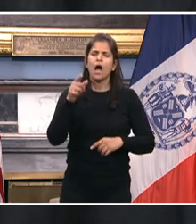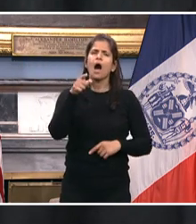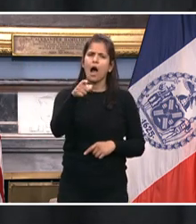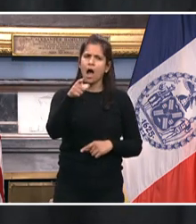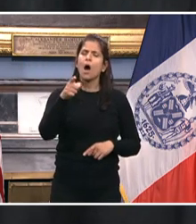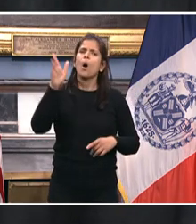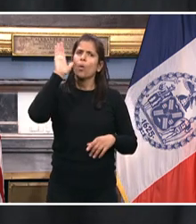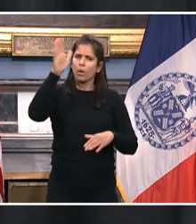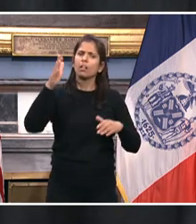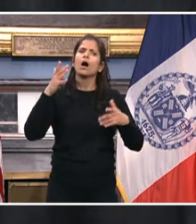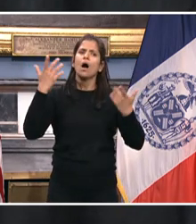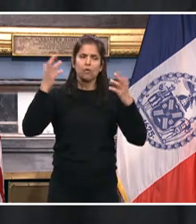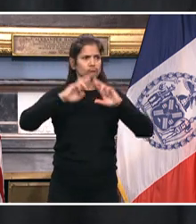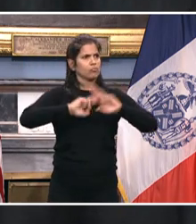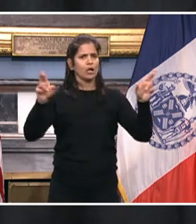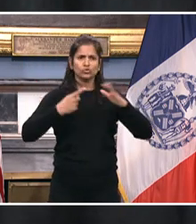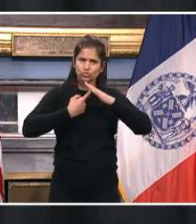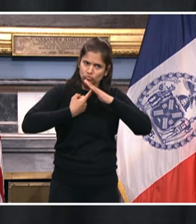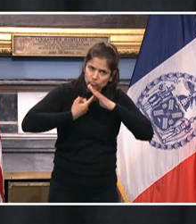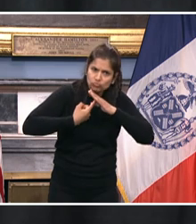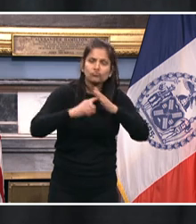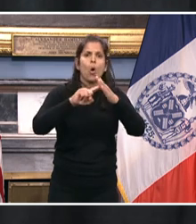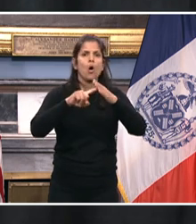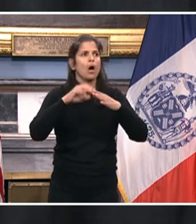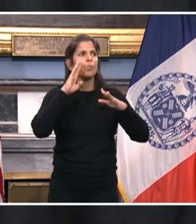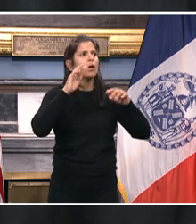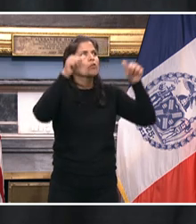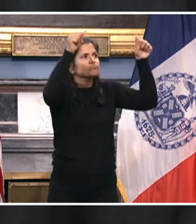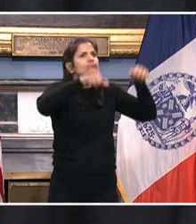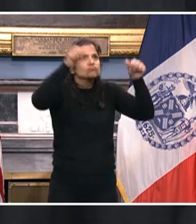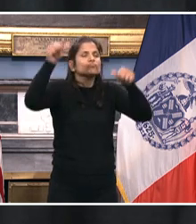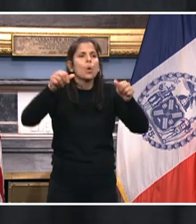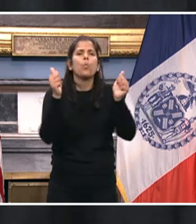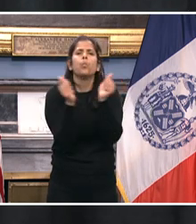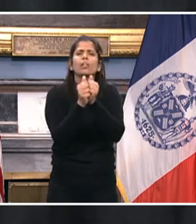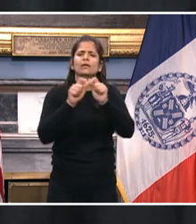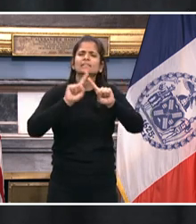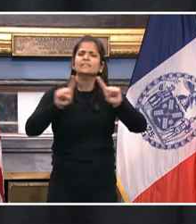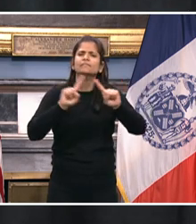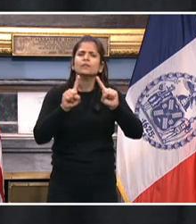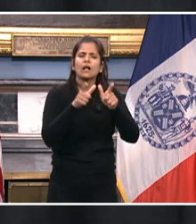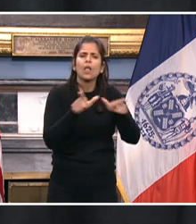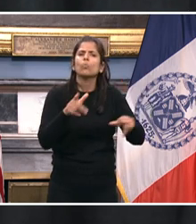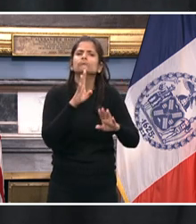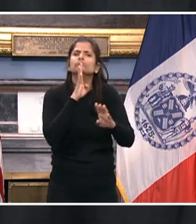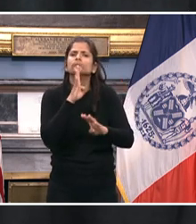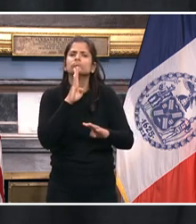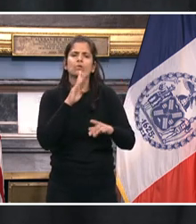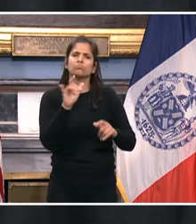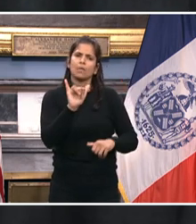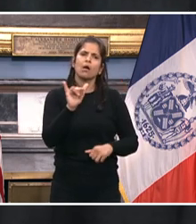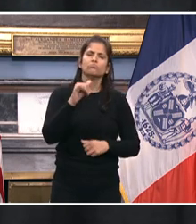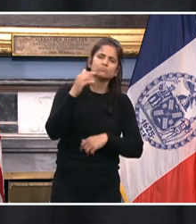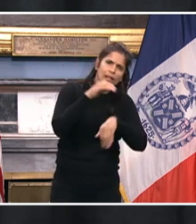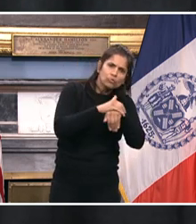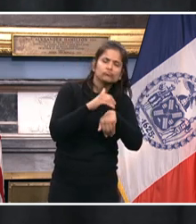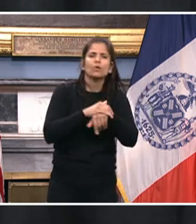happening? Yeah, you're going to hear in the next few days the specific elements, the media piece of it, the